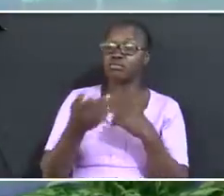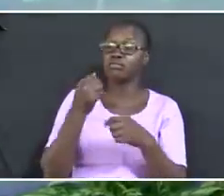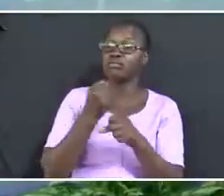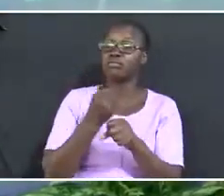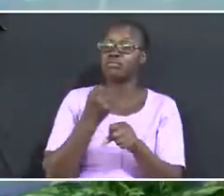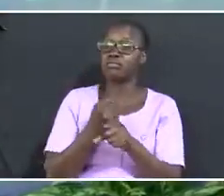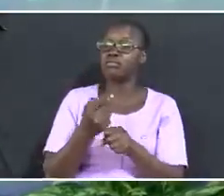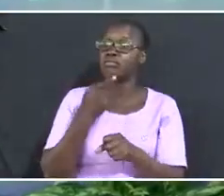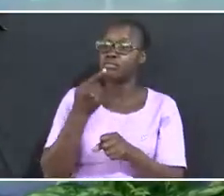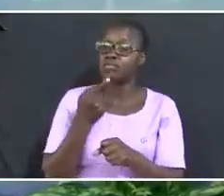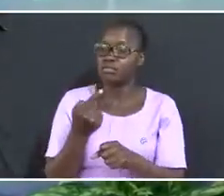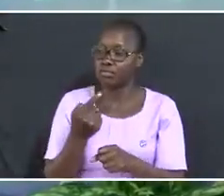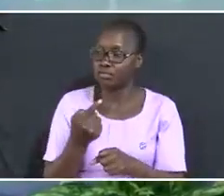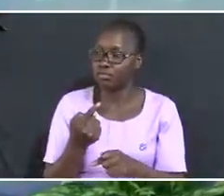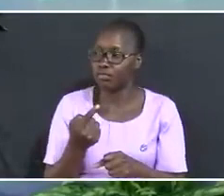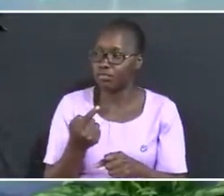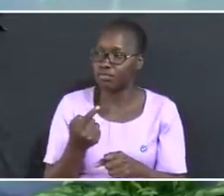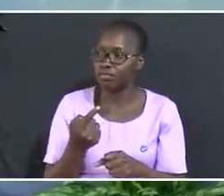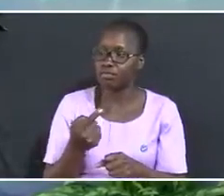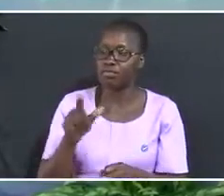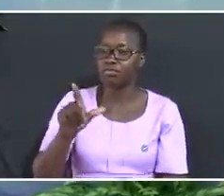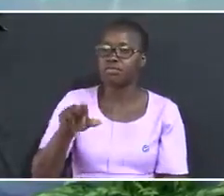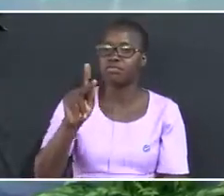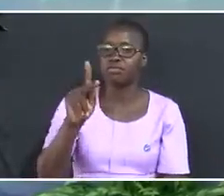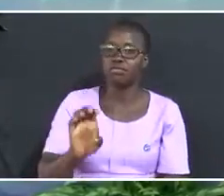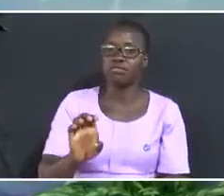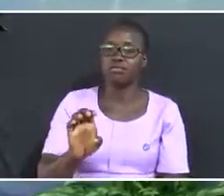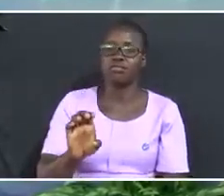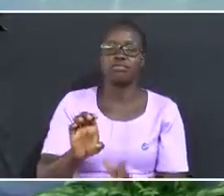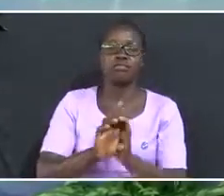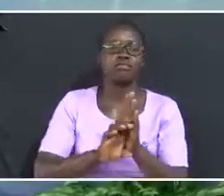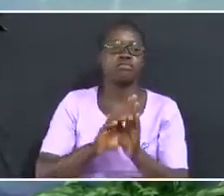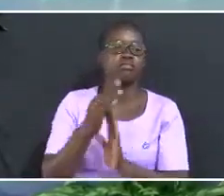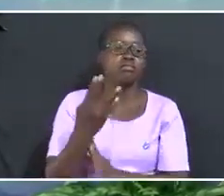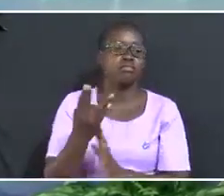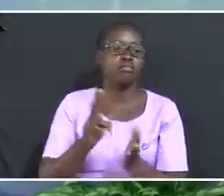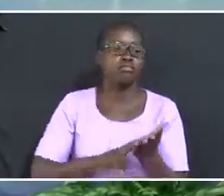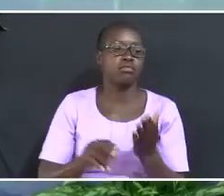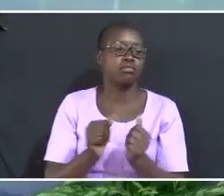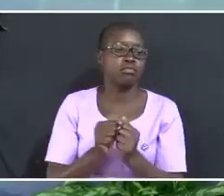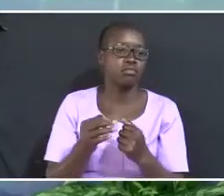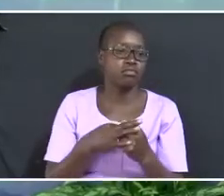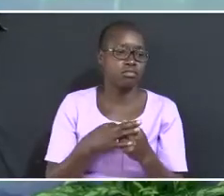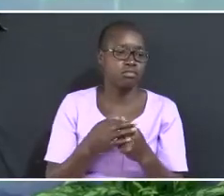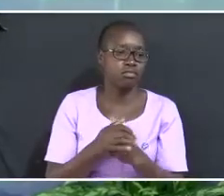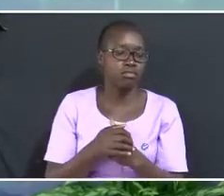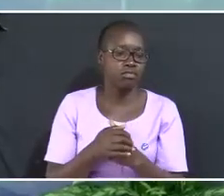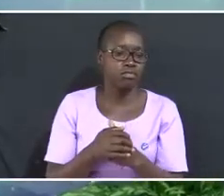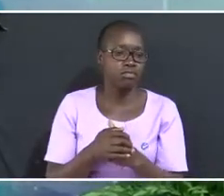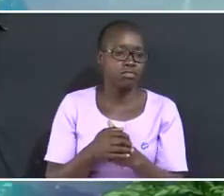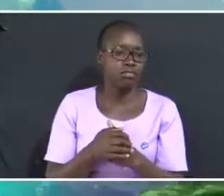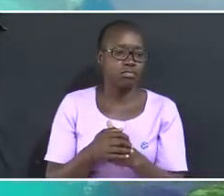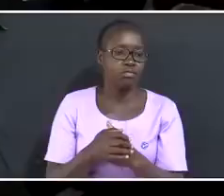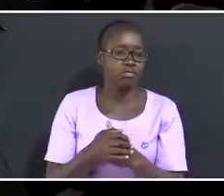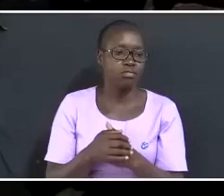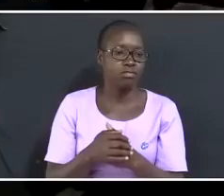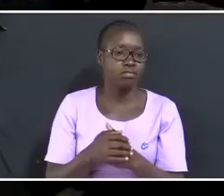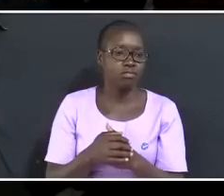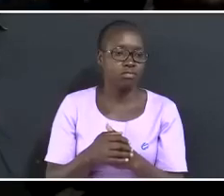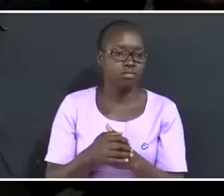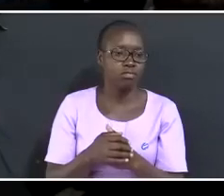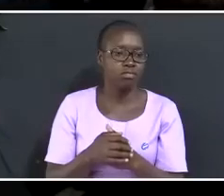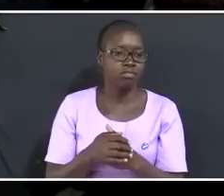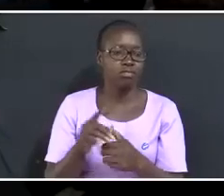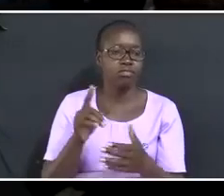this. Luke chapter 4 and verse 18. He puts very quickly what he